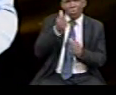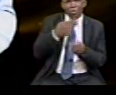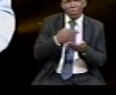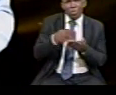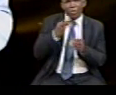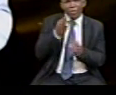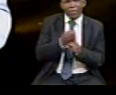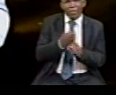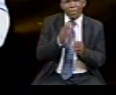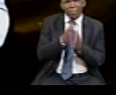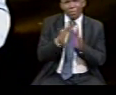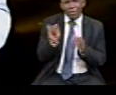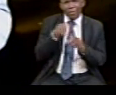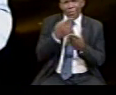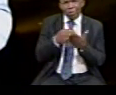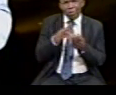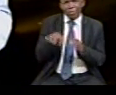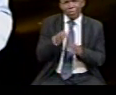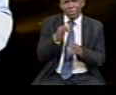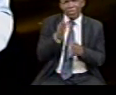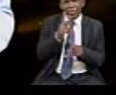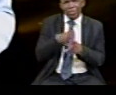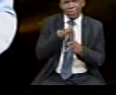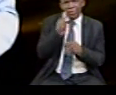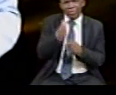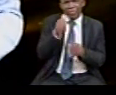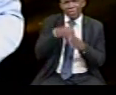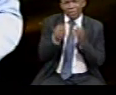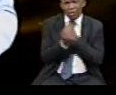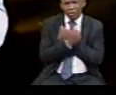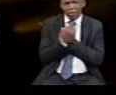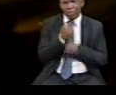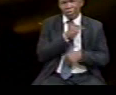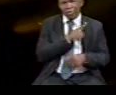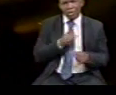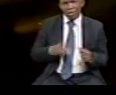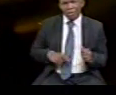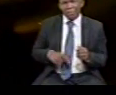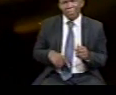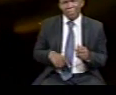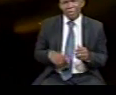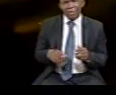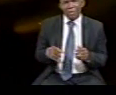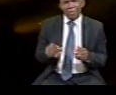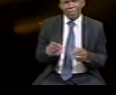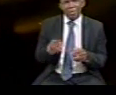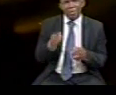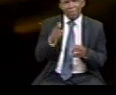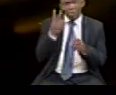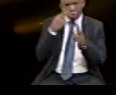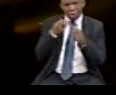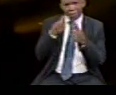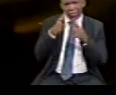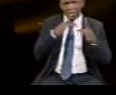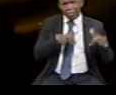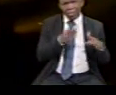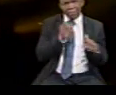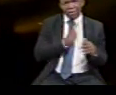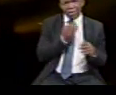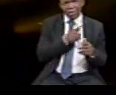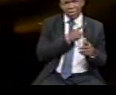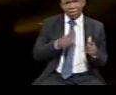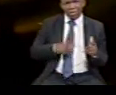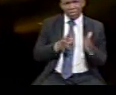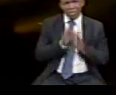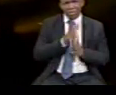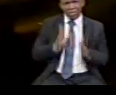yourself in the love of God, looking for the mercy of our Lord Jesus Christ unto eternal life. I pray that you will make that eternal